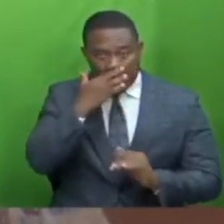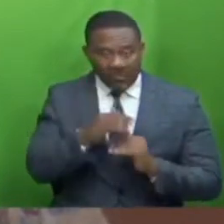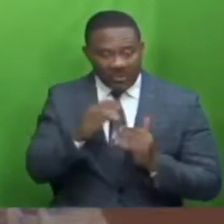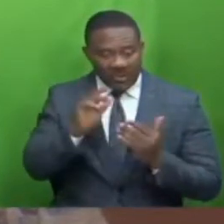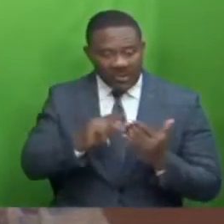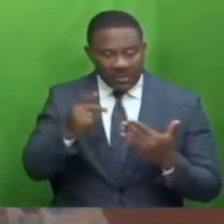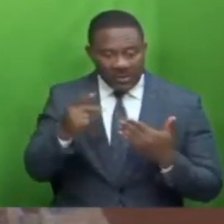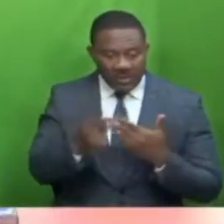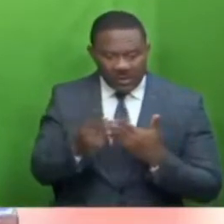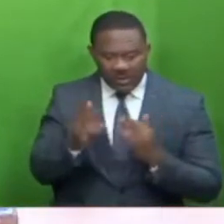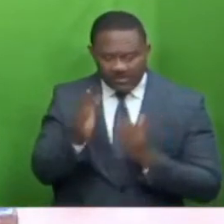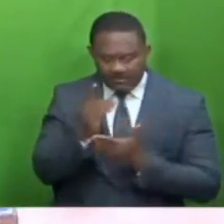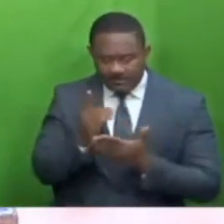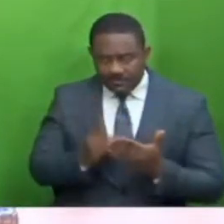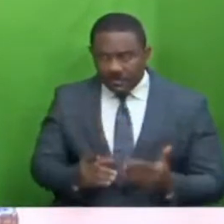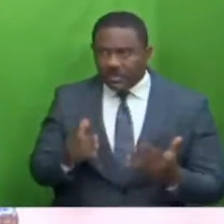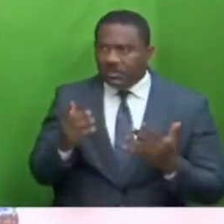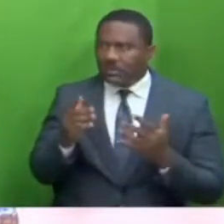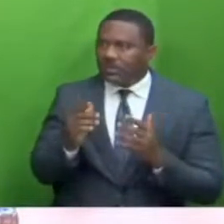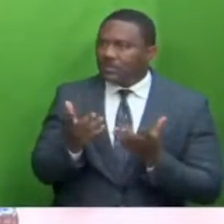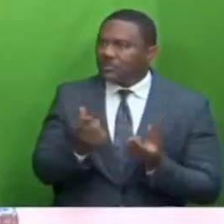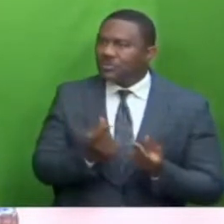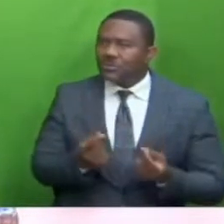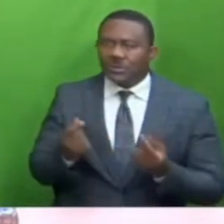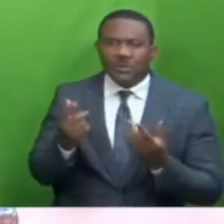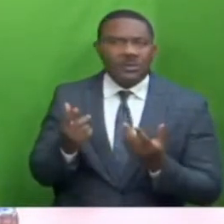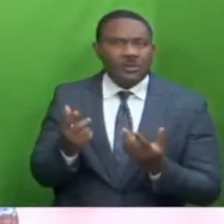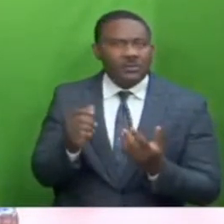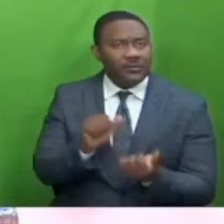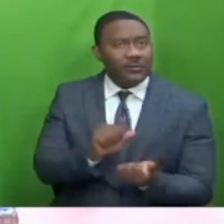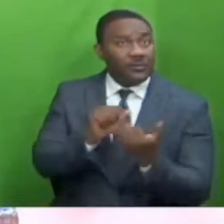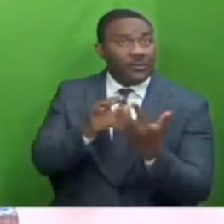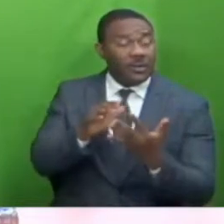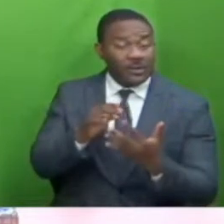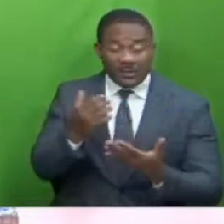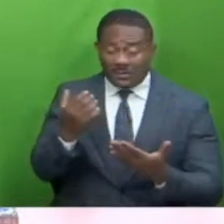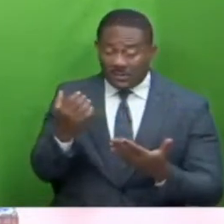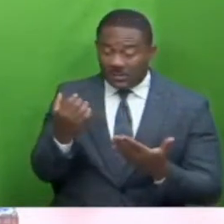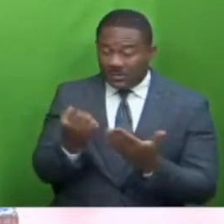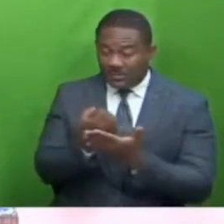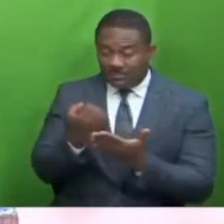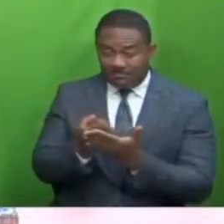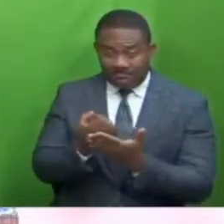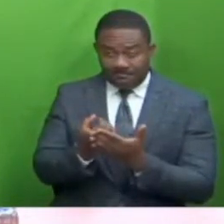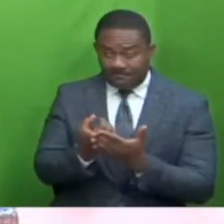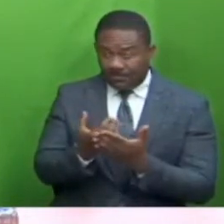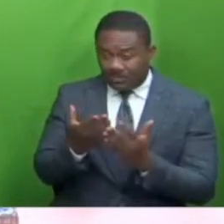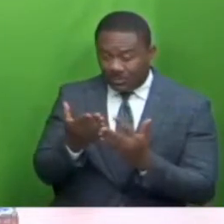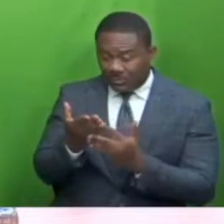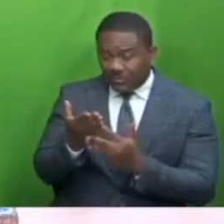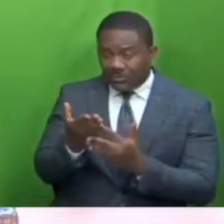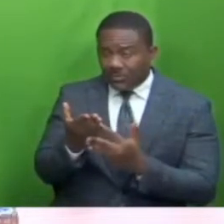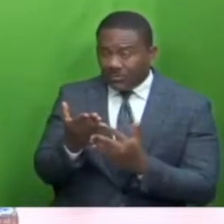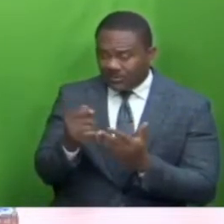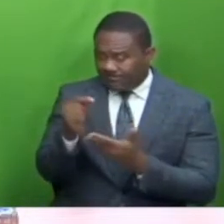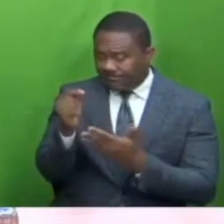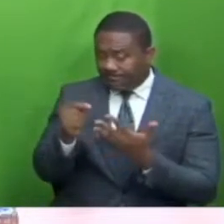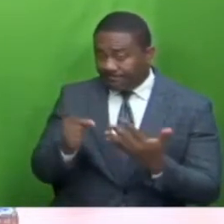been designed to address the key issues facing the economy through the following key priority targeted